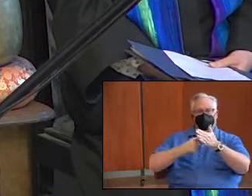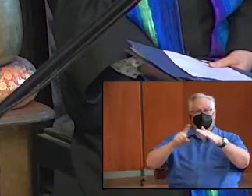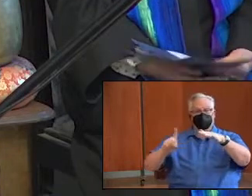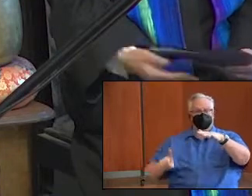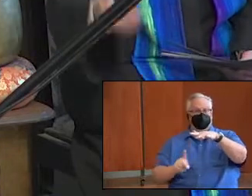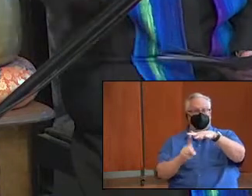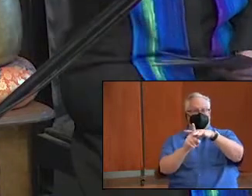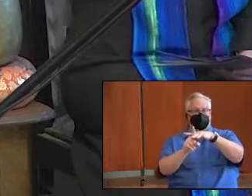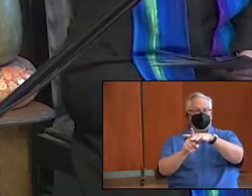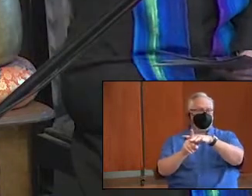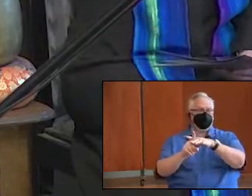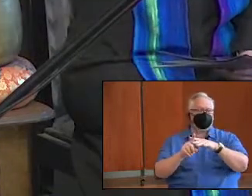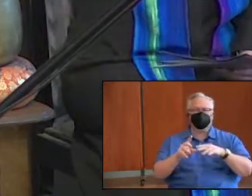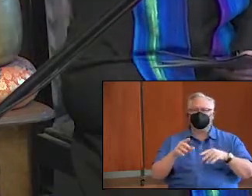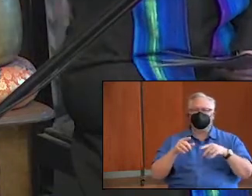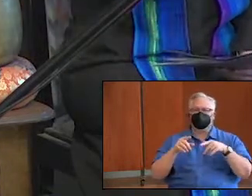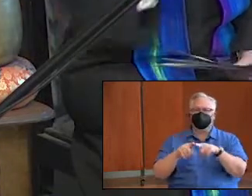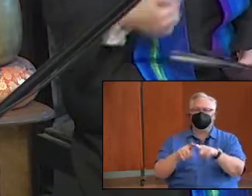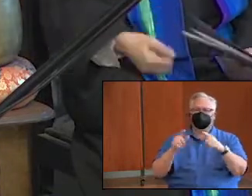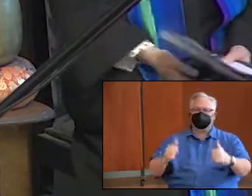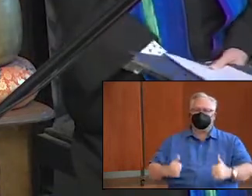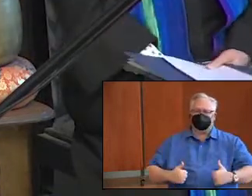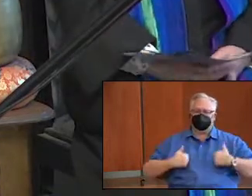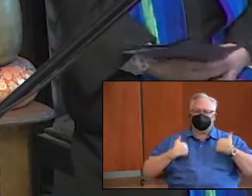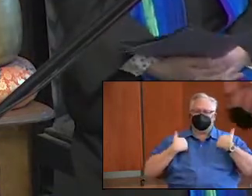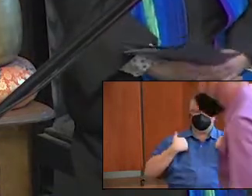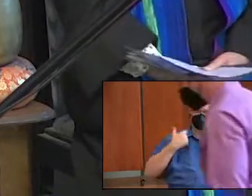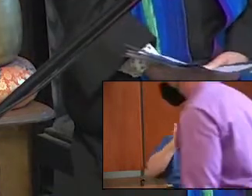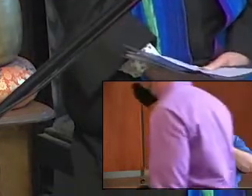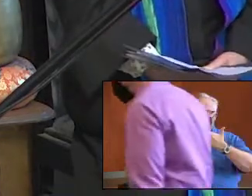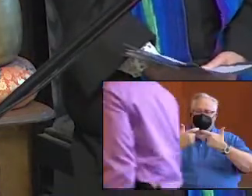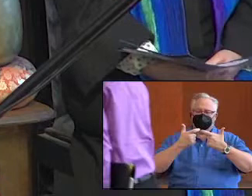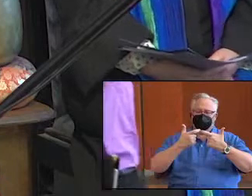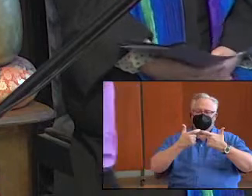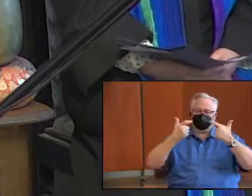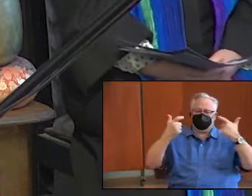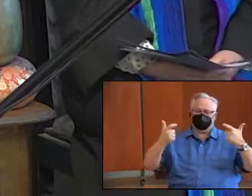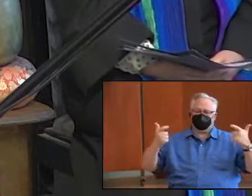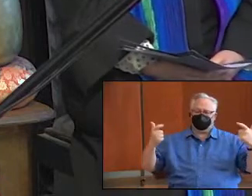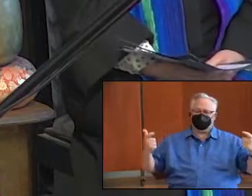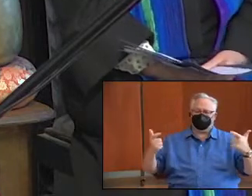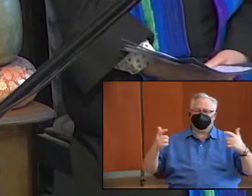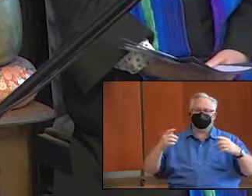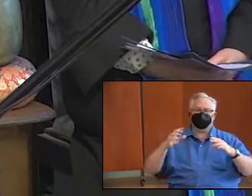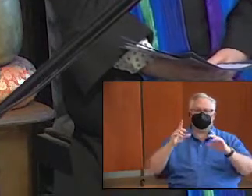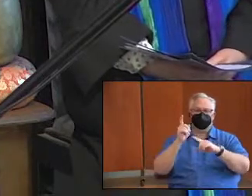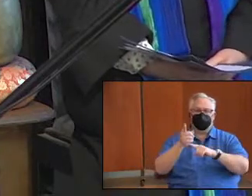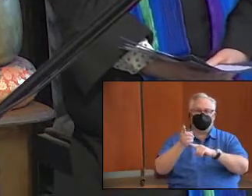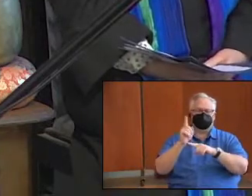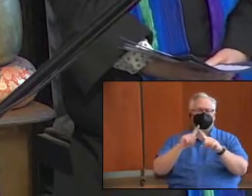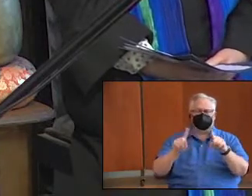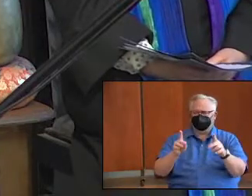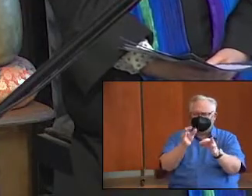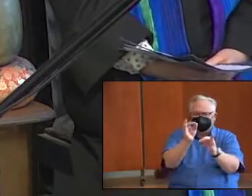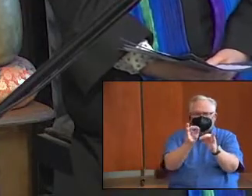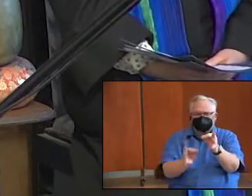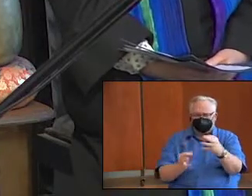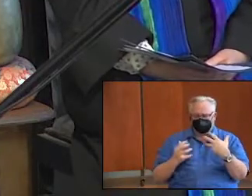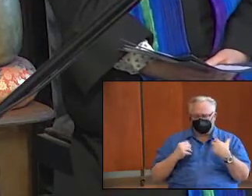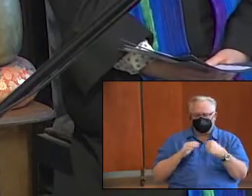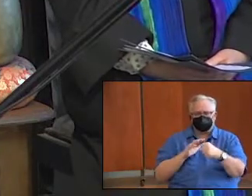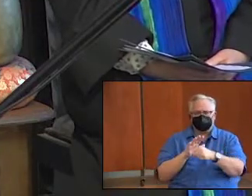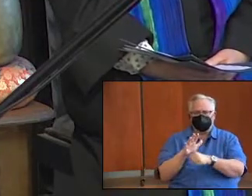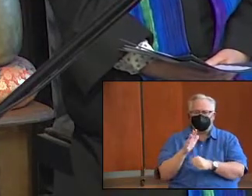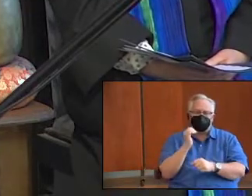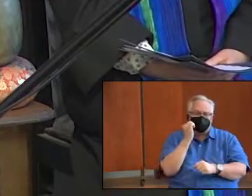in life's huge, big moments, but about the courage it takes just to get up every day and do the